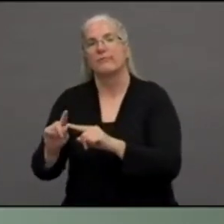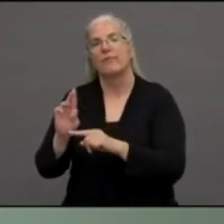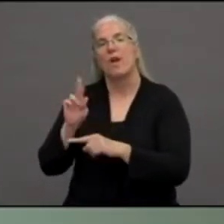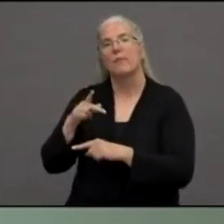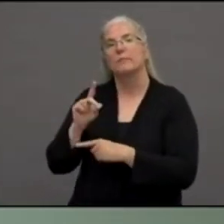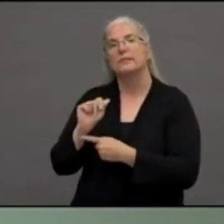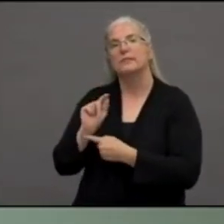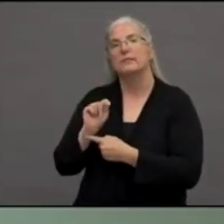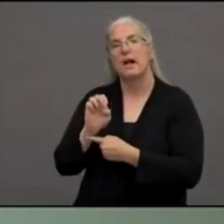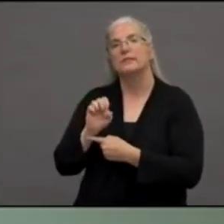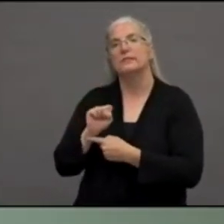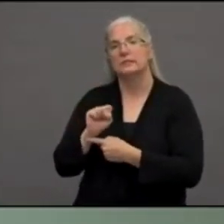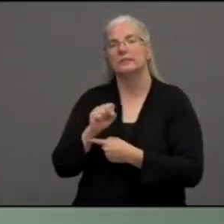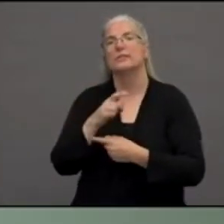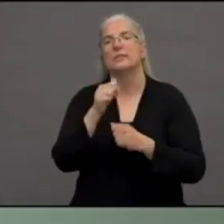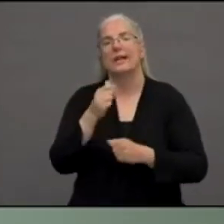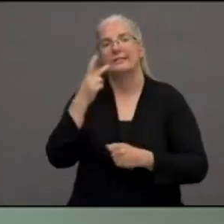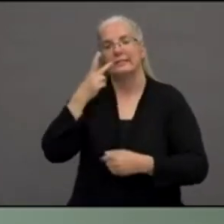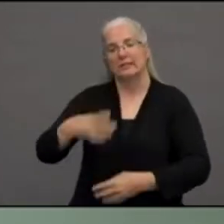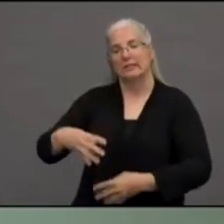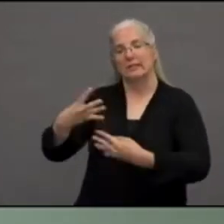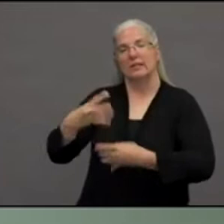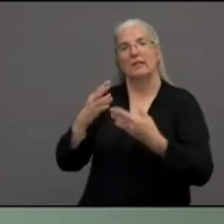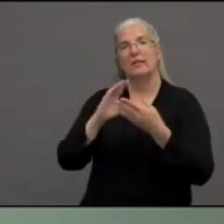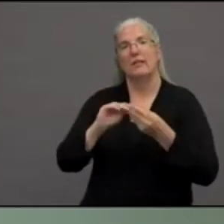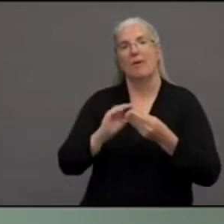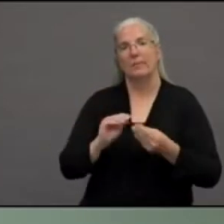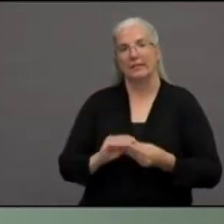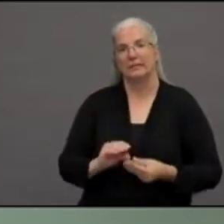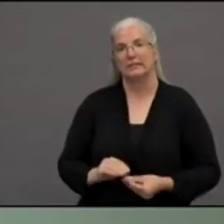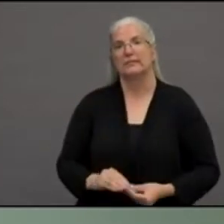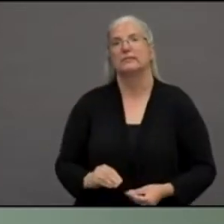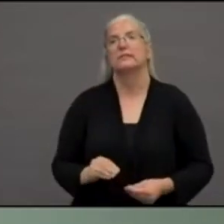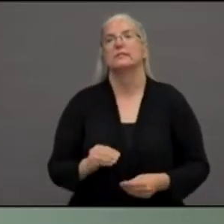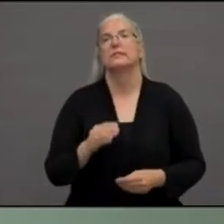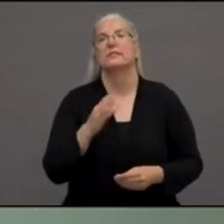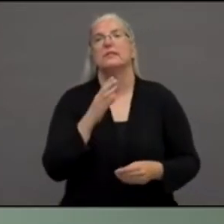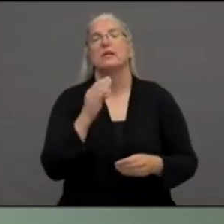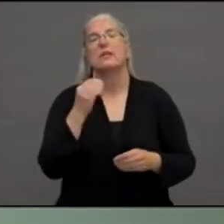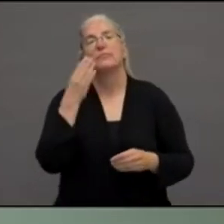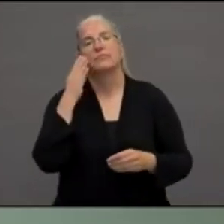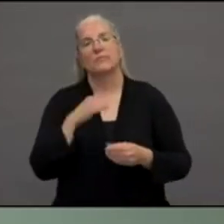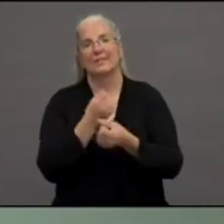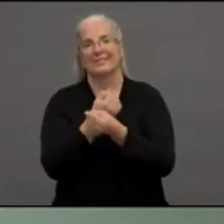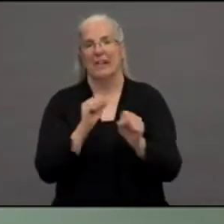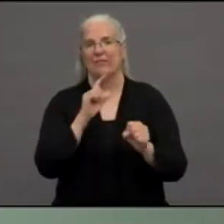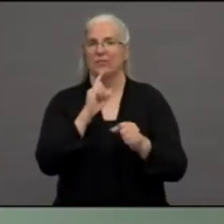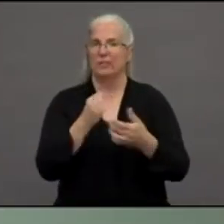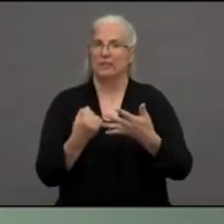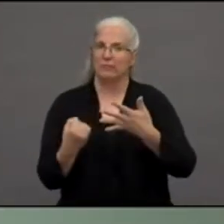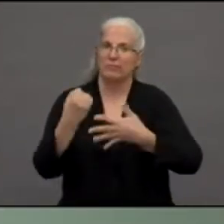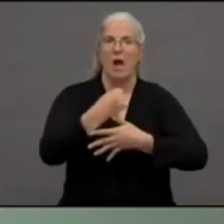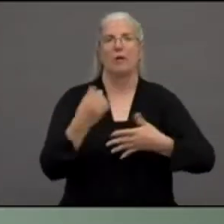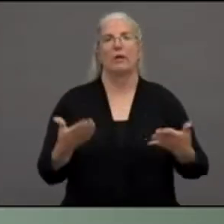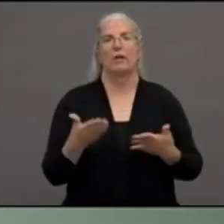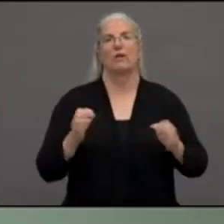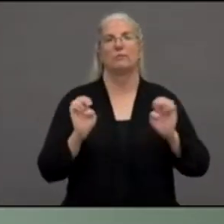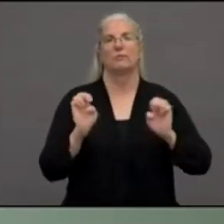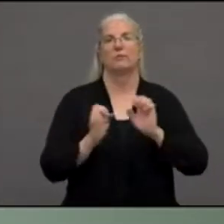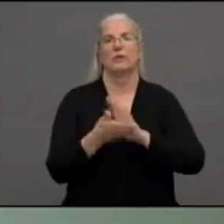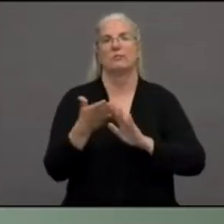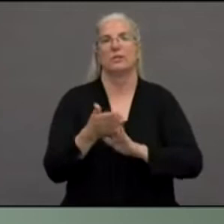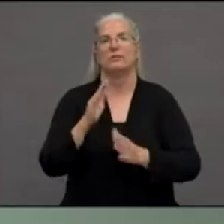the comments. Also, I want to let you know that safety is a priority for us here at the EOC, not only at the EOC, but also in